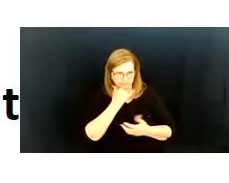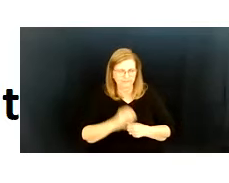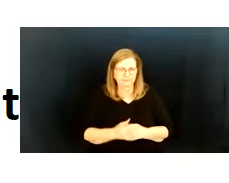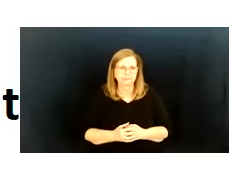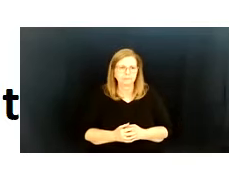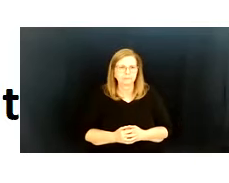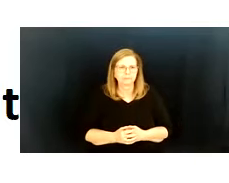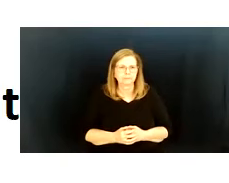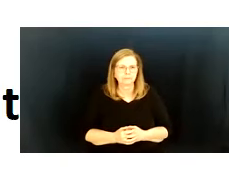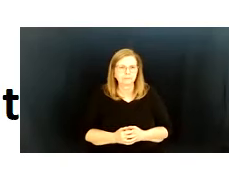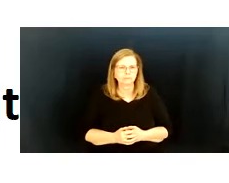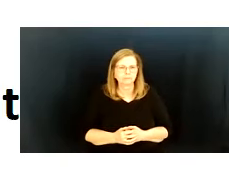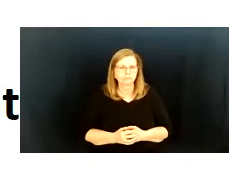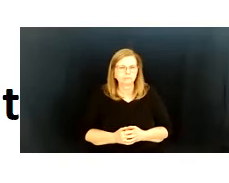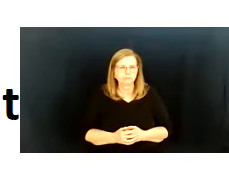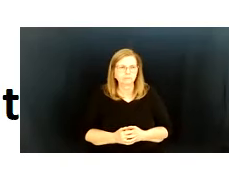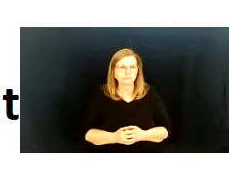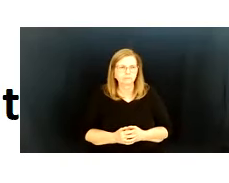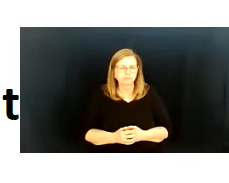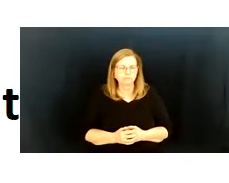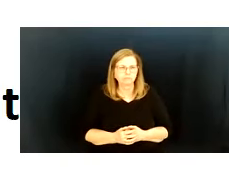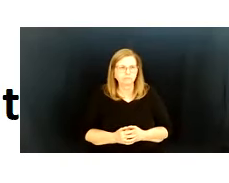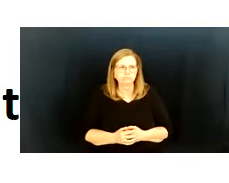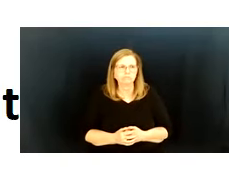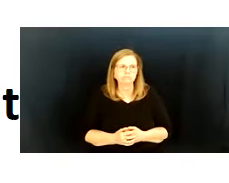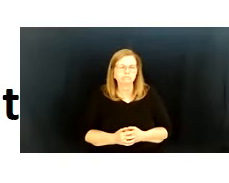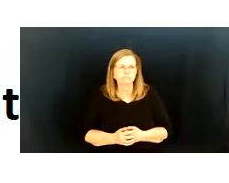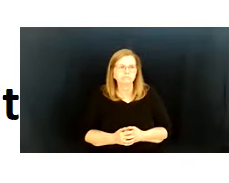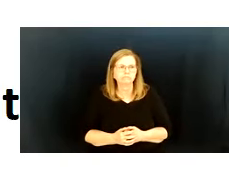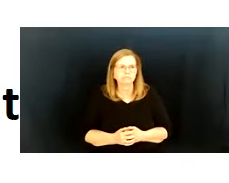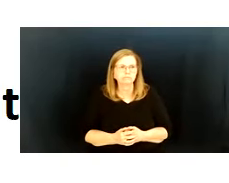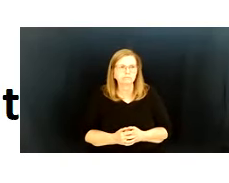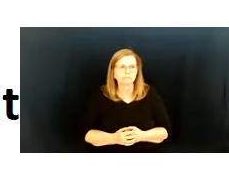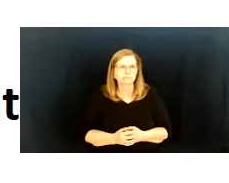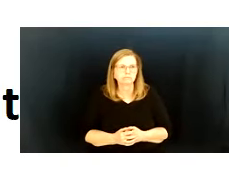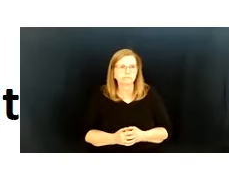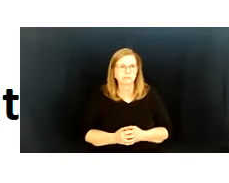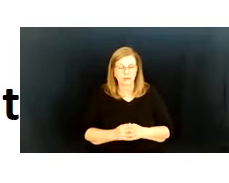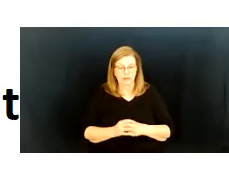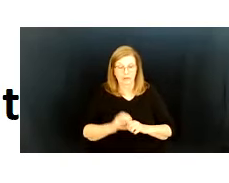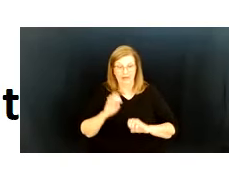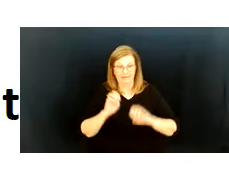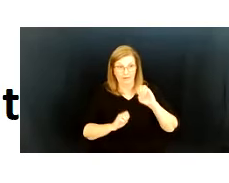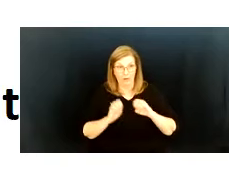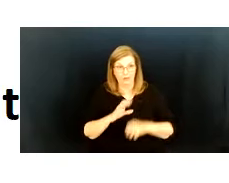Evaluation and